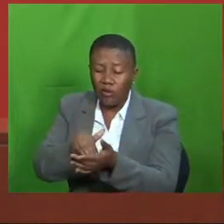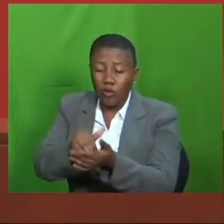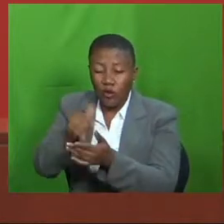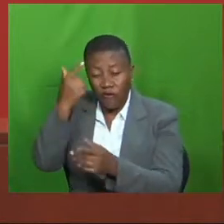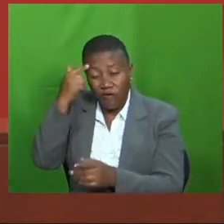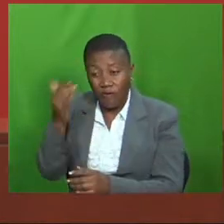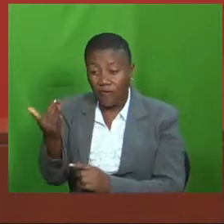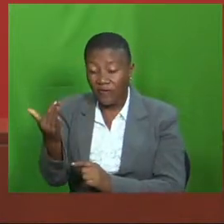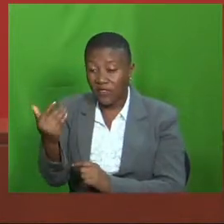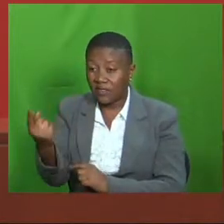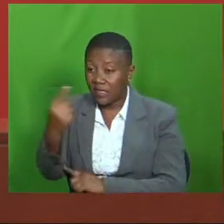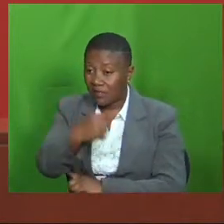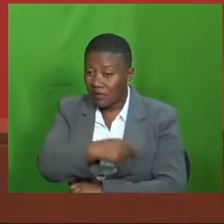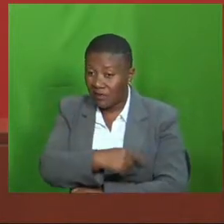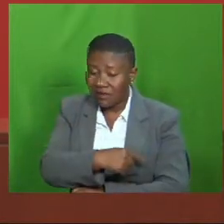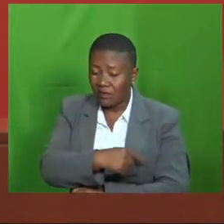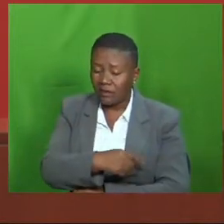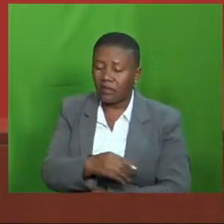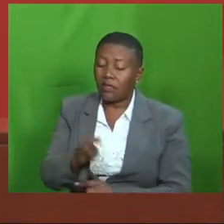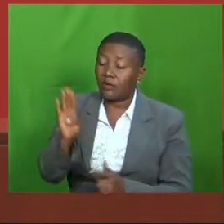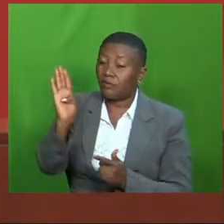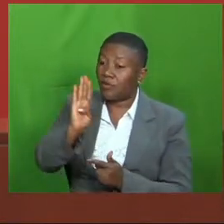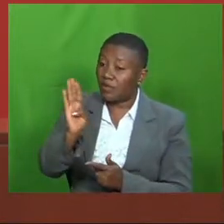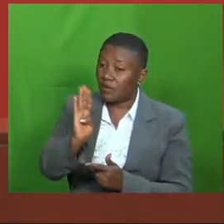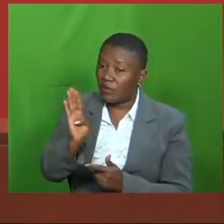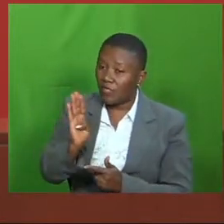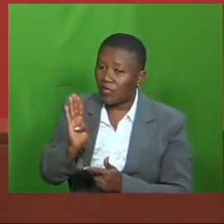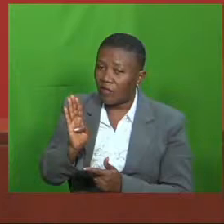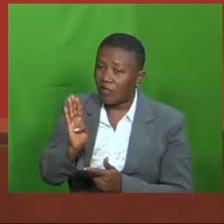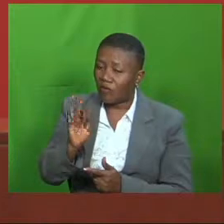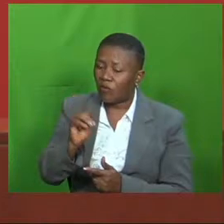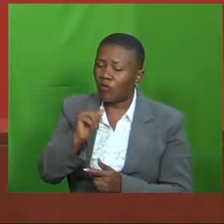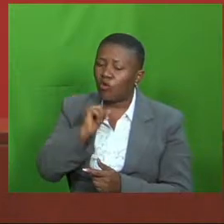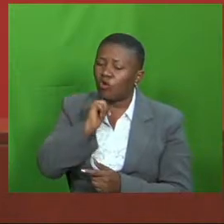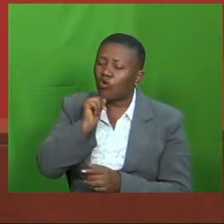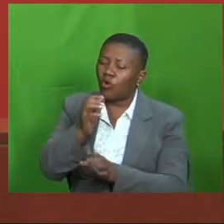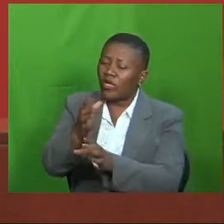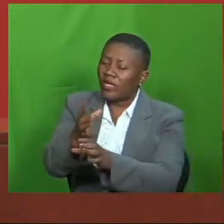Parliament, B, not